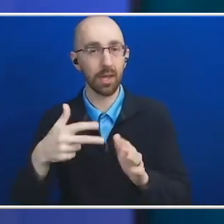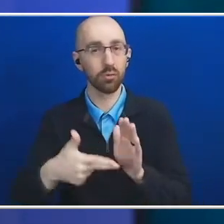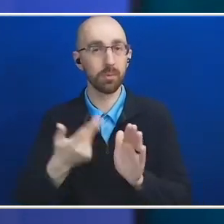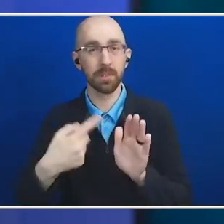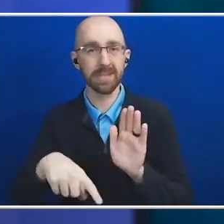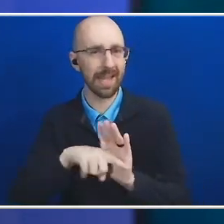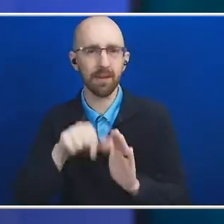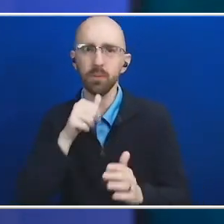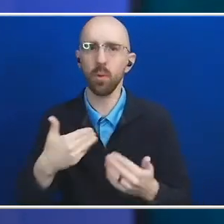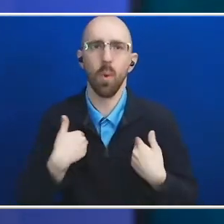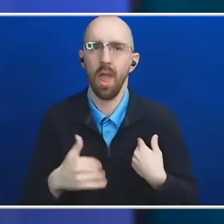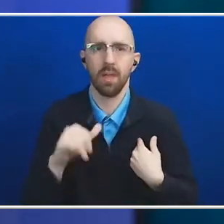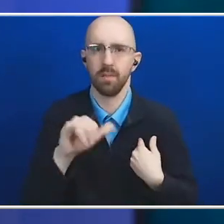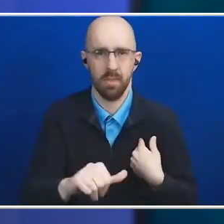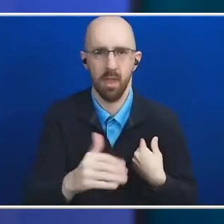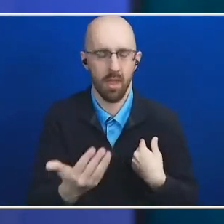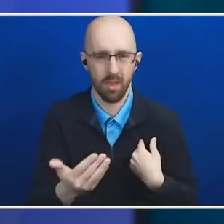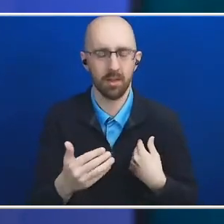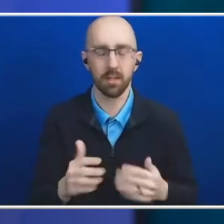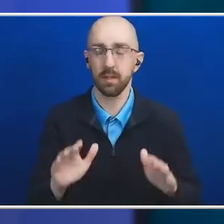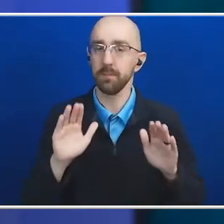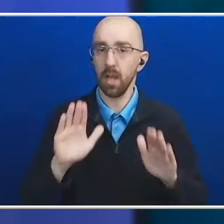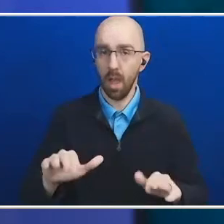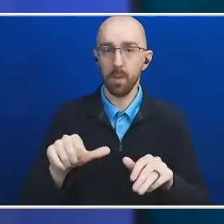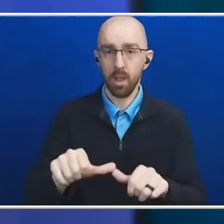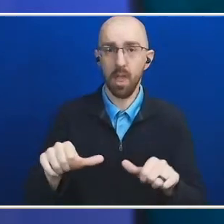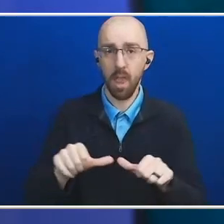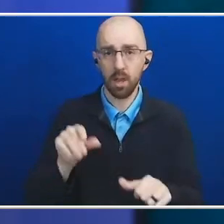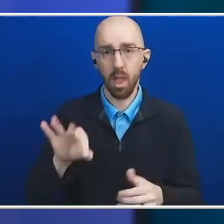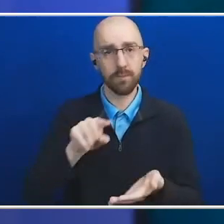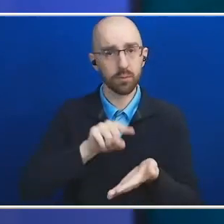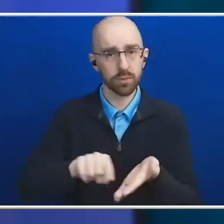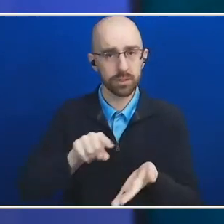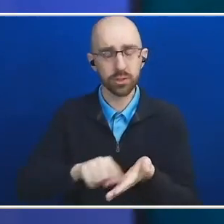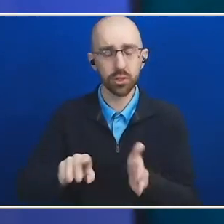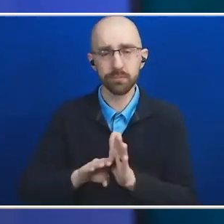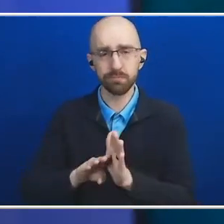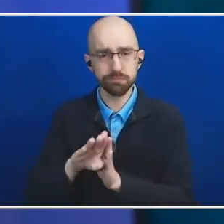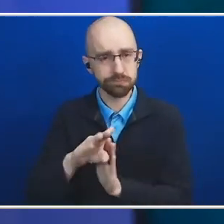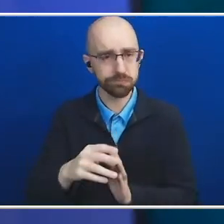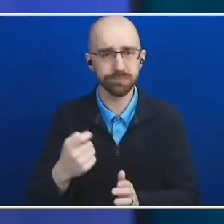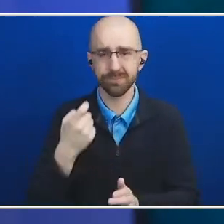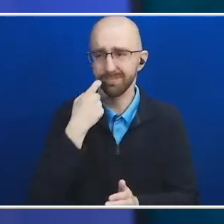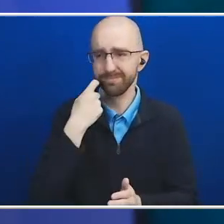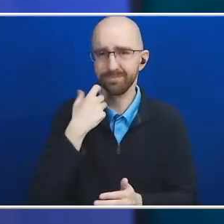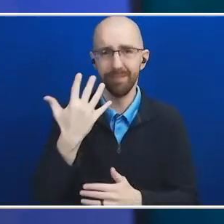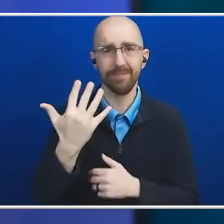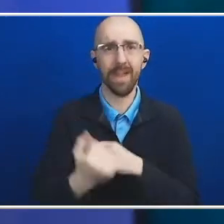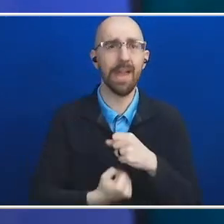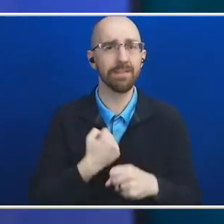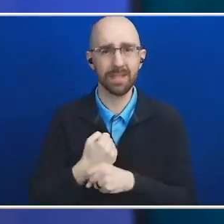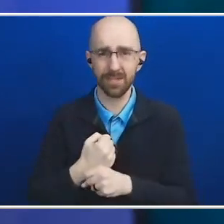It's been a phenomenal area of research over just even the last 5 years that we have made some really great advancements,